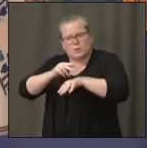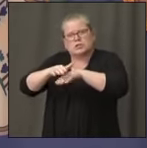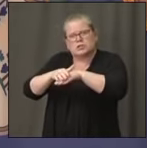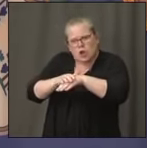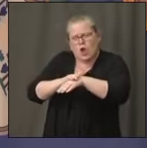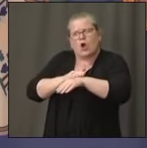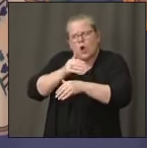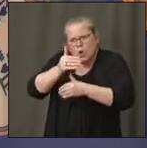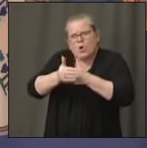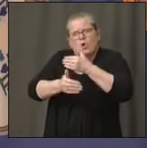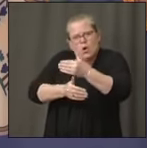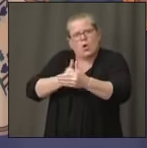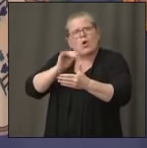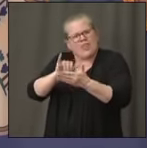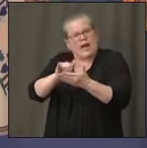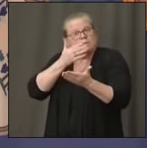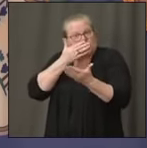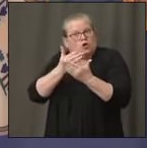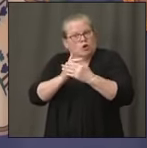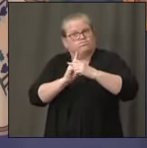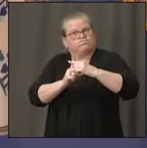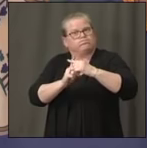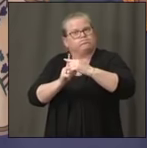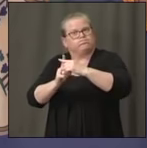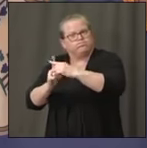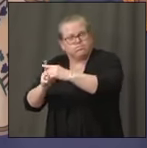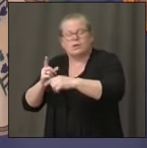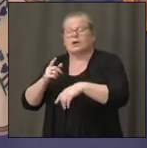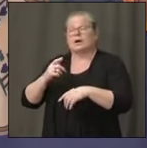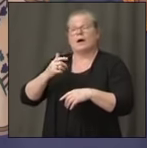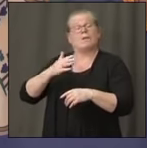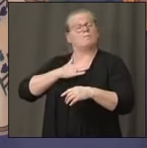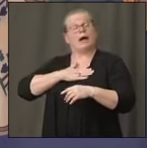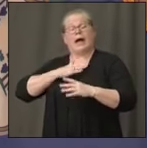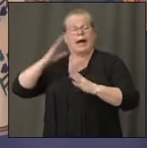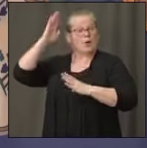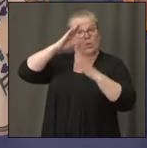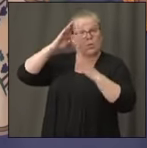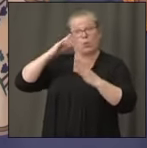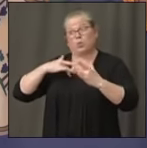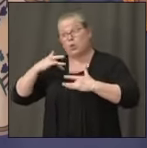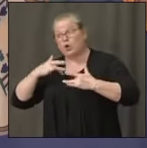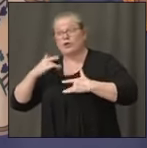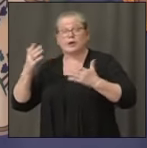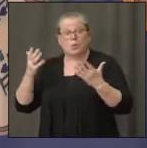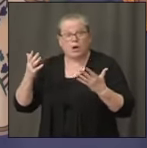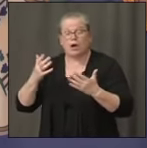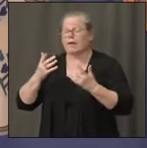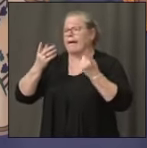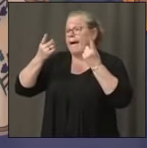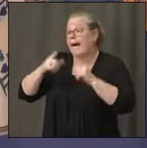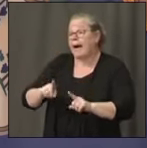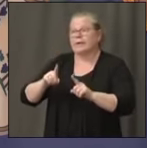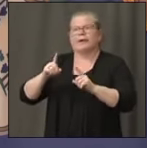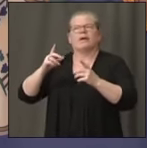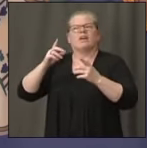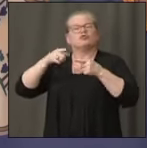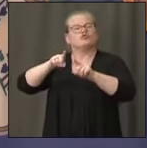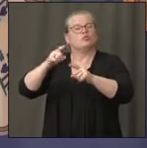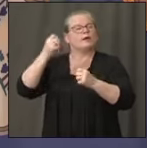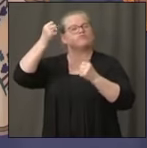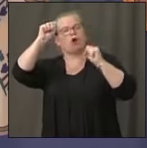hundreds of seniors at a gambling casino and they're having a Coca-Cola and they're not wearing their